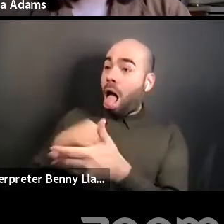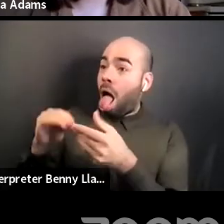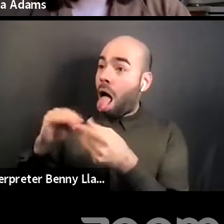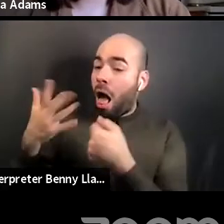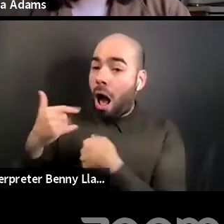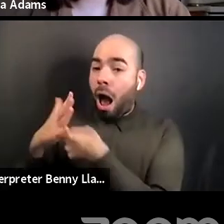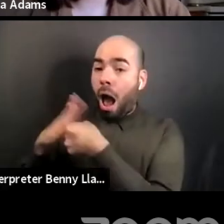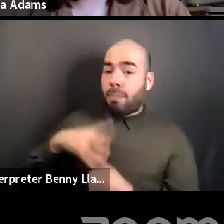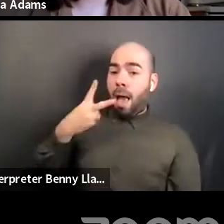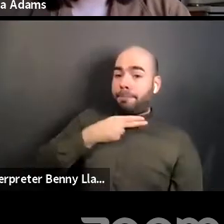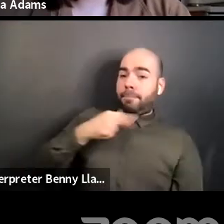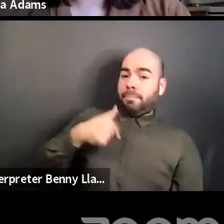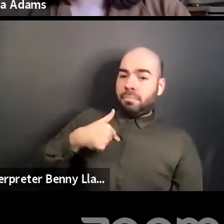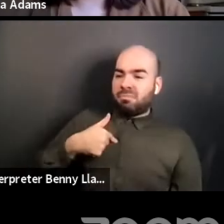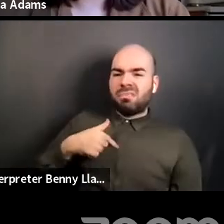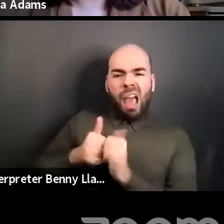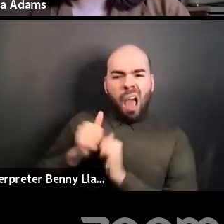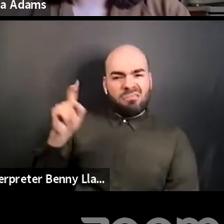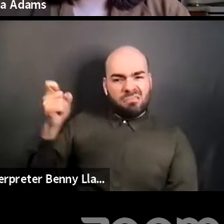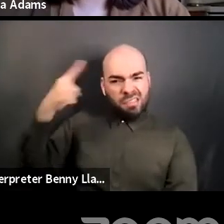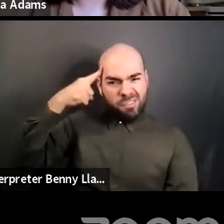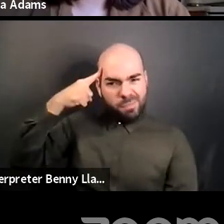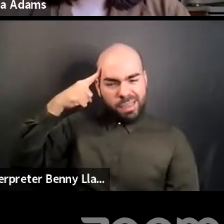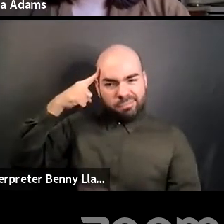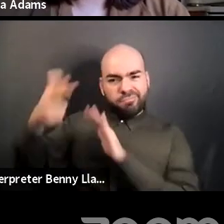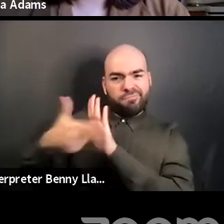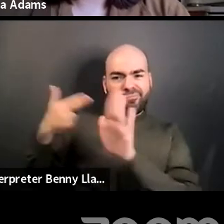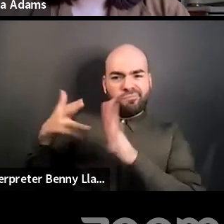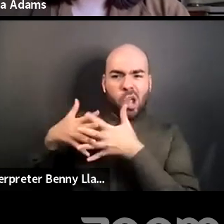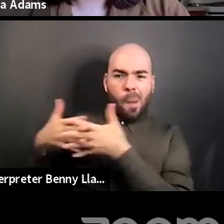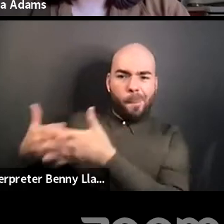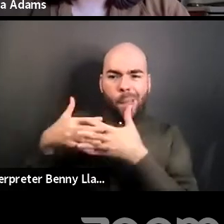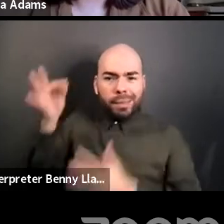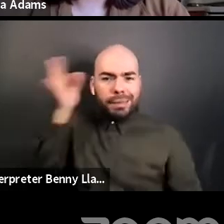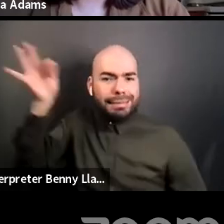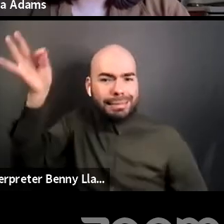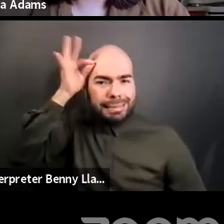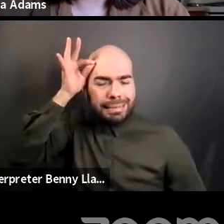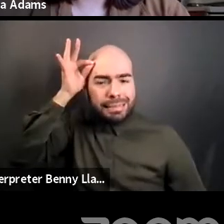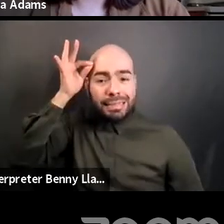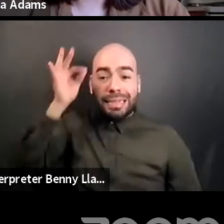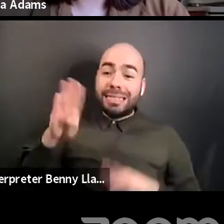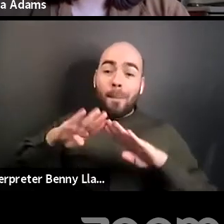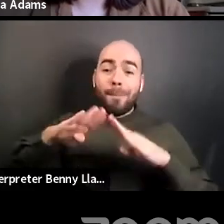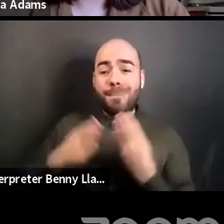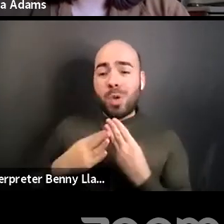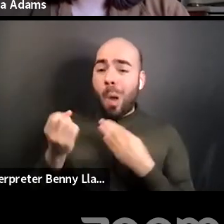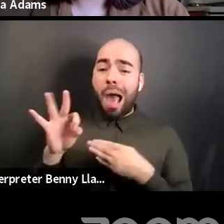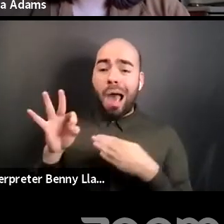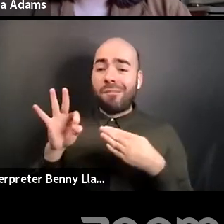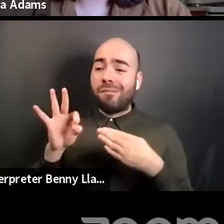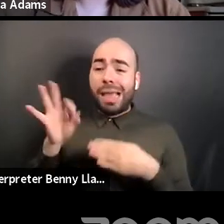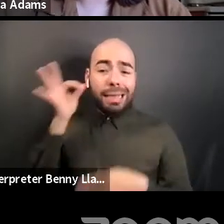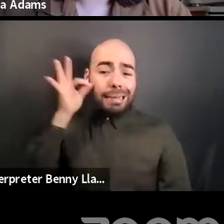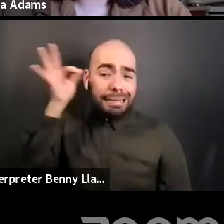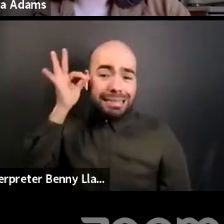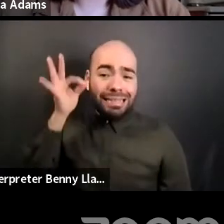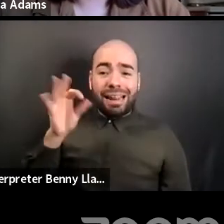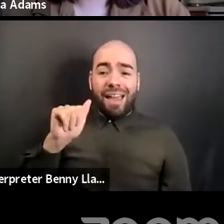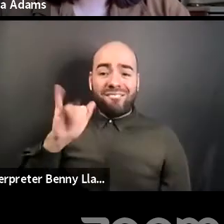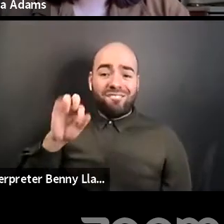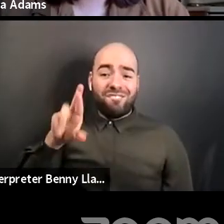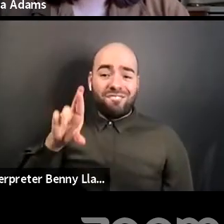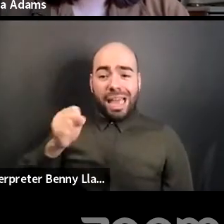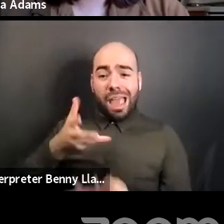the government refers to us, as American Indians. It's the Bureau of Indian Affairs that we go through. So